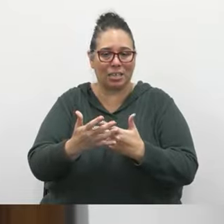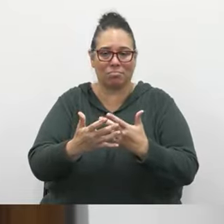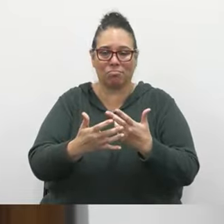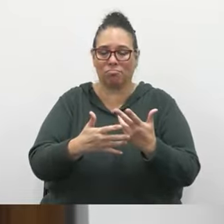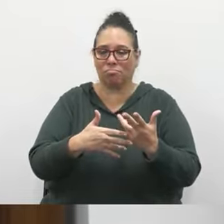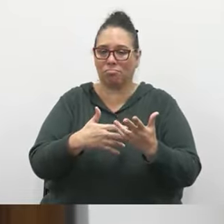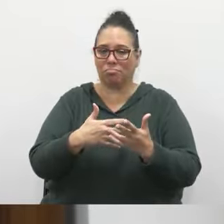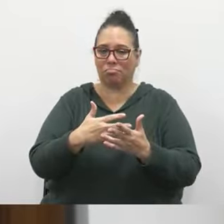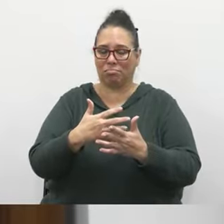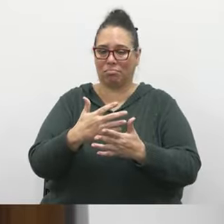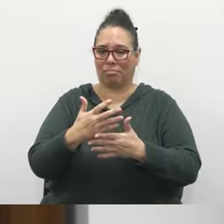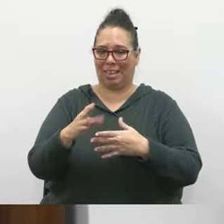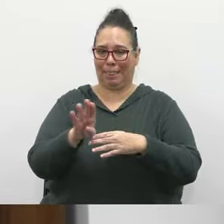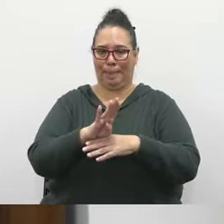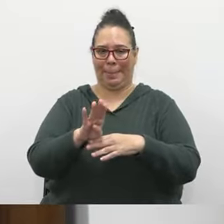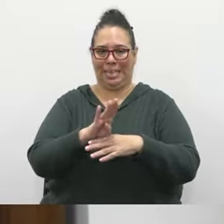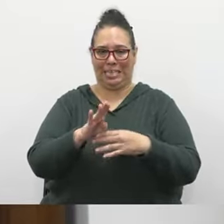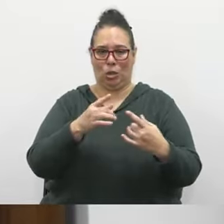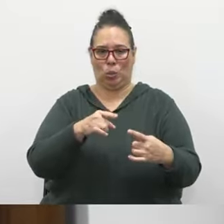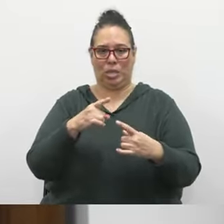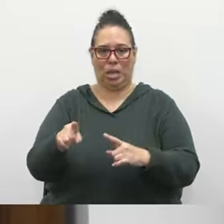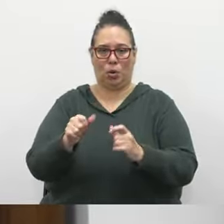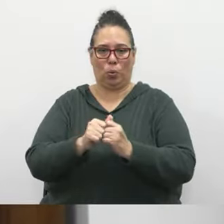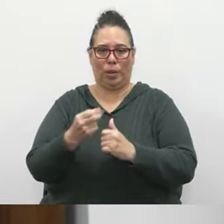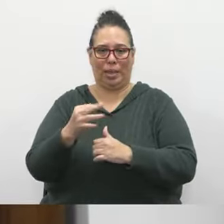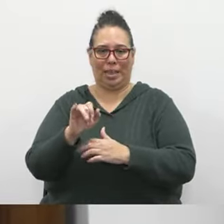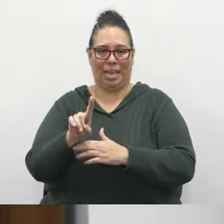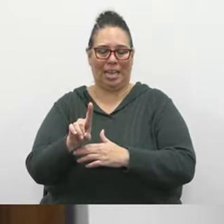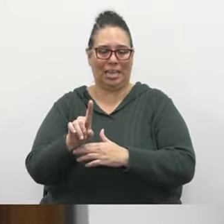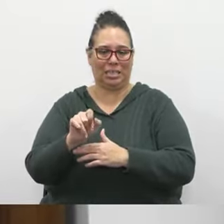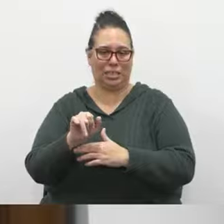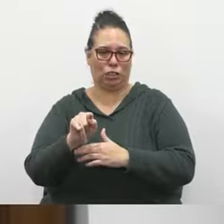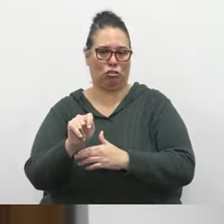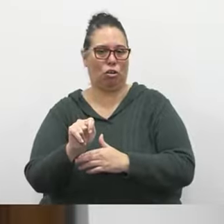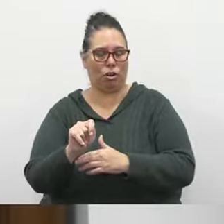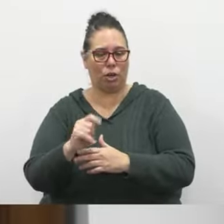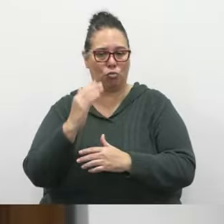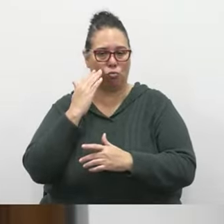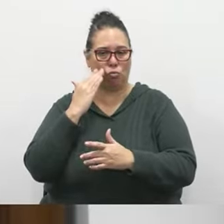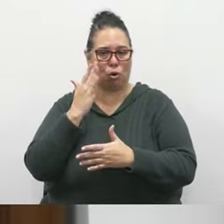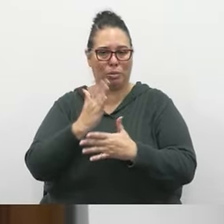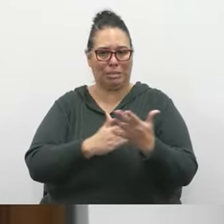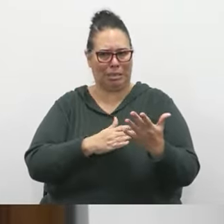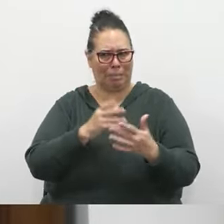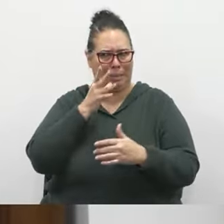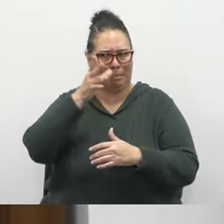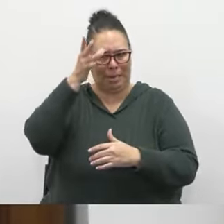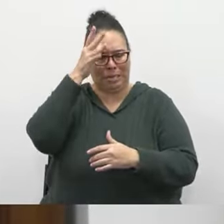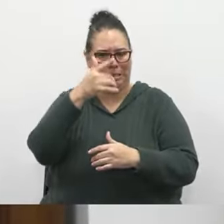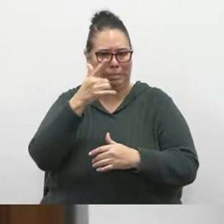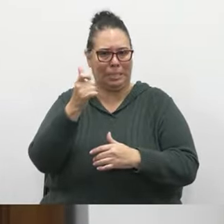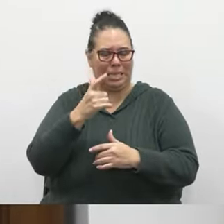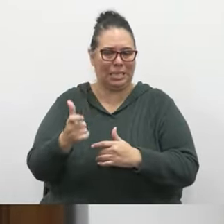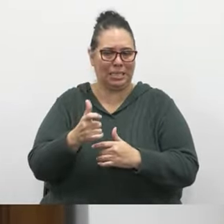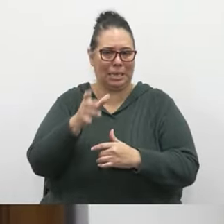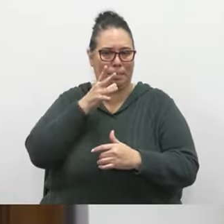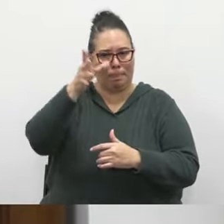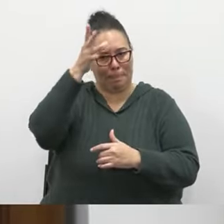the business that goes on with Head Start. You also get to know some of the parents because it is a